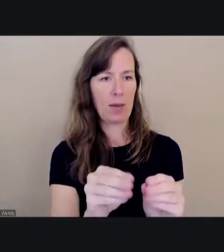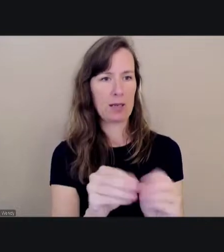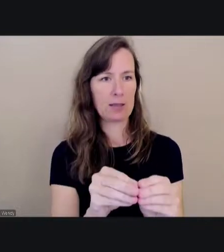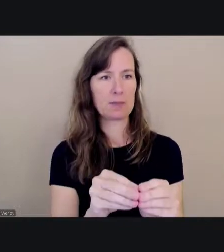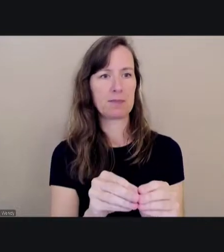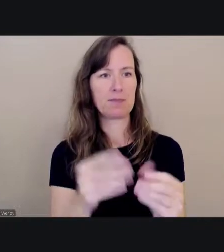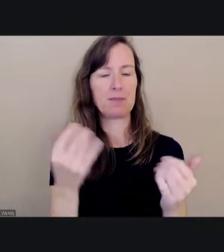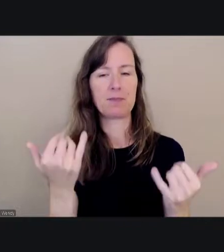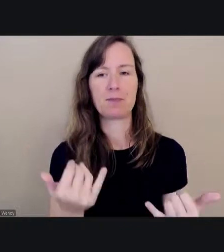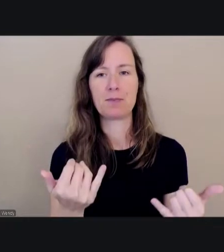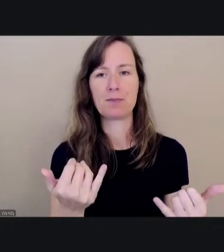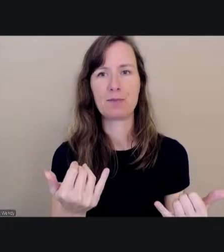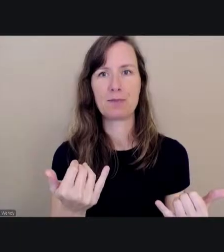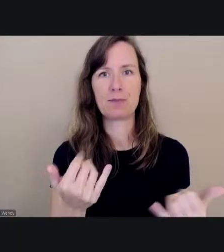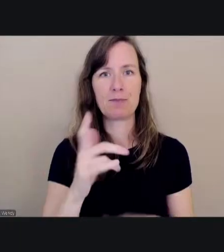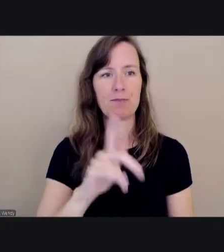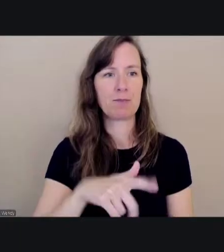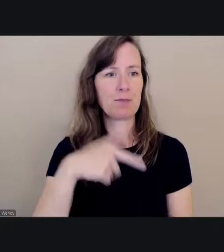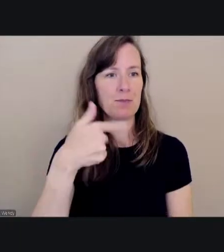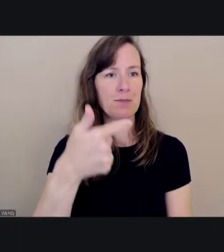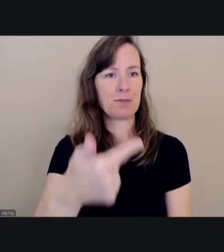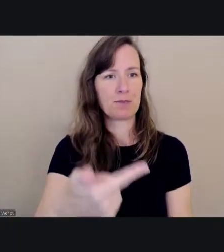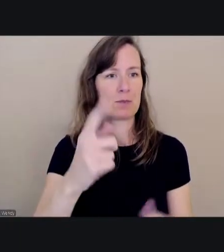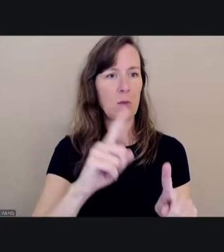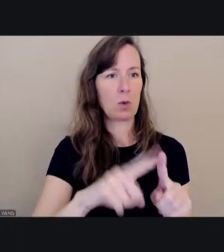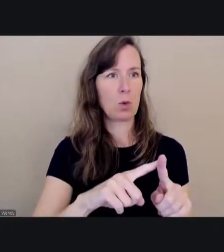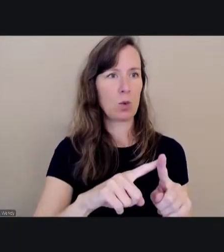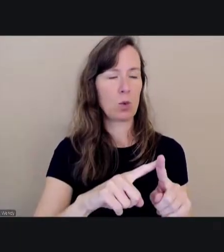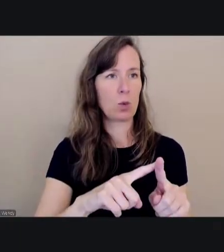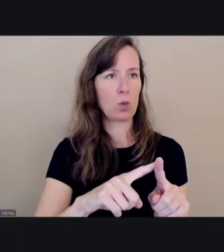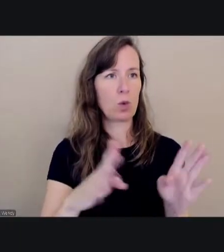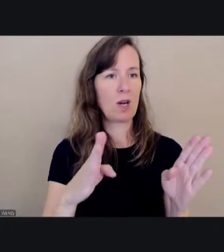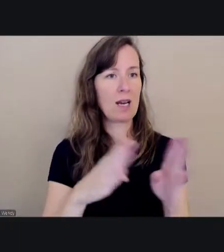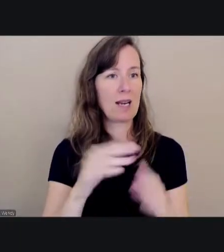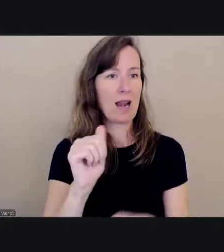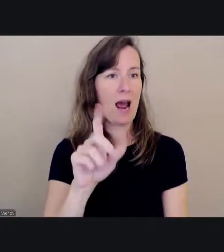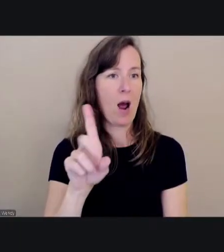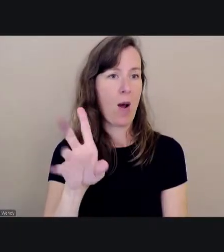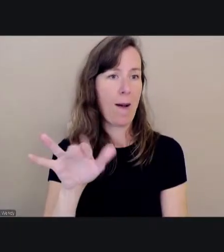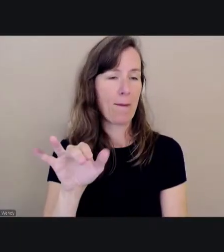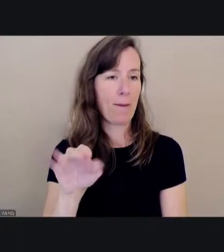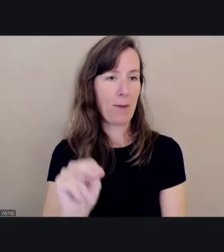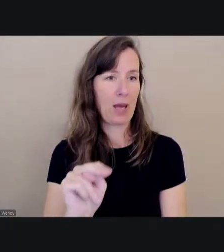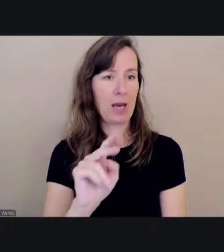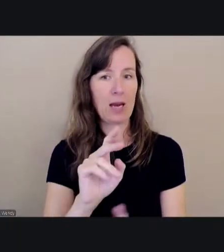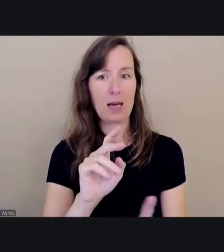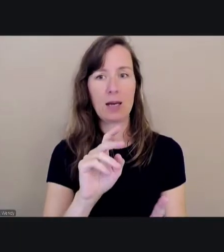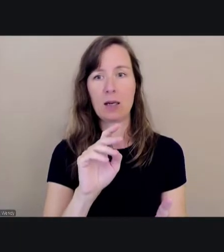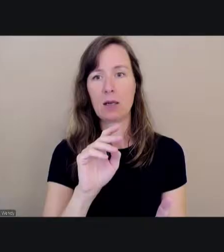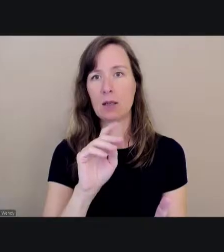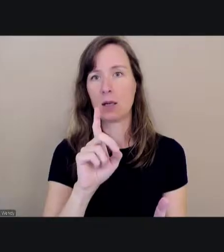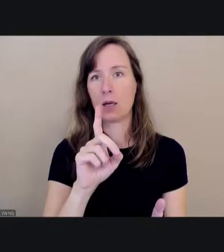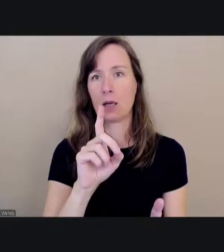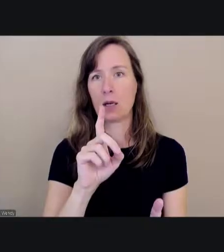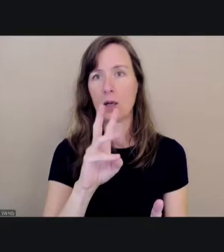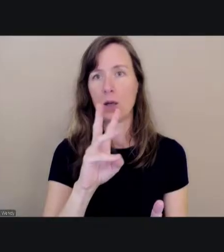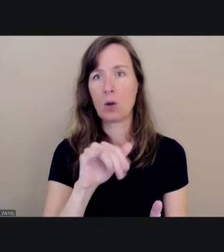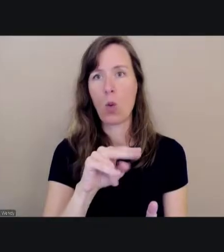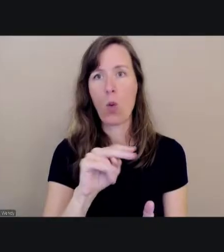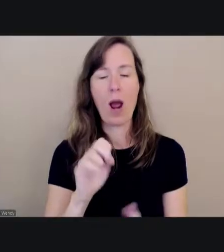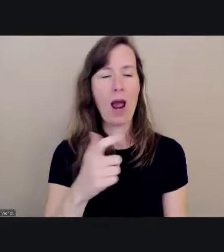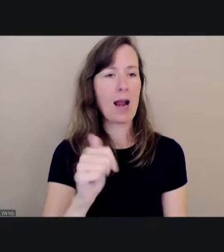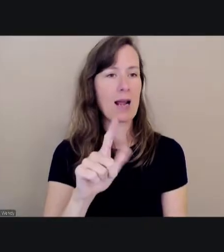now pass the microphone to the town administrator, Delane Galloway, who will